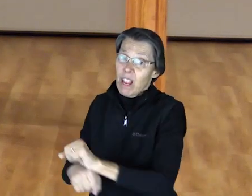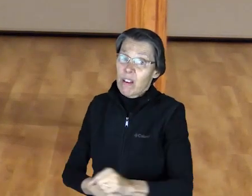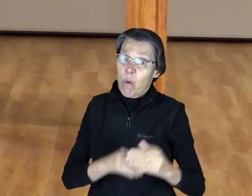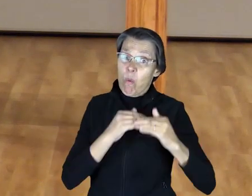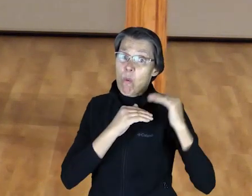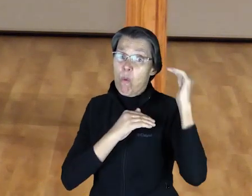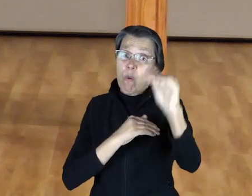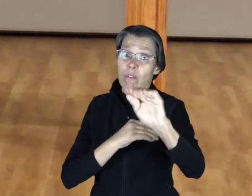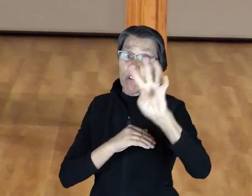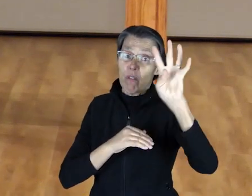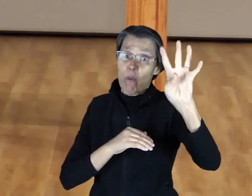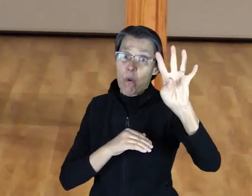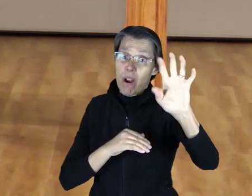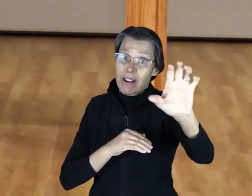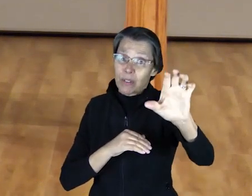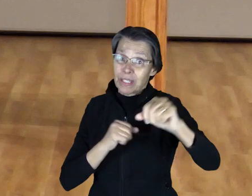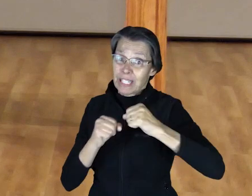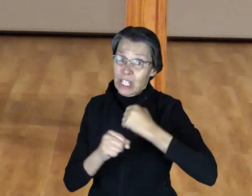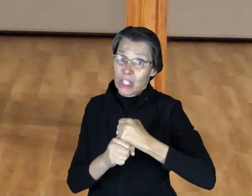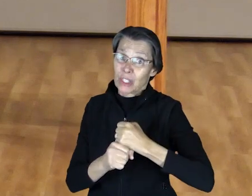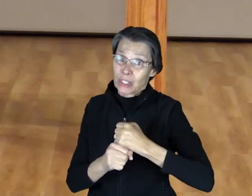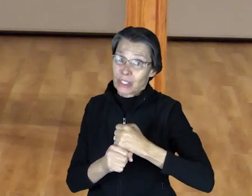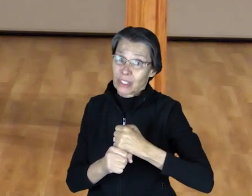And instead of a marauding army,